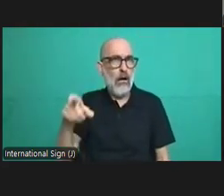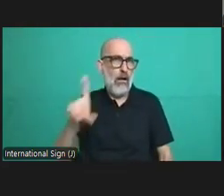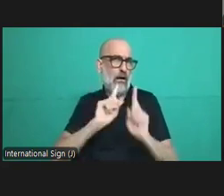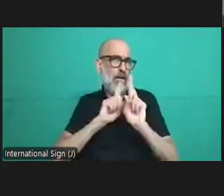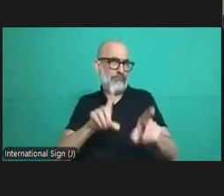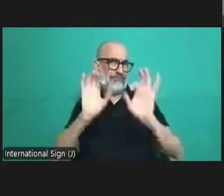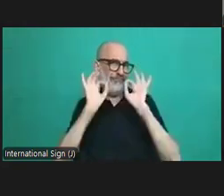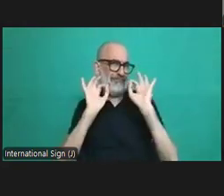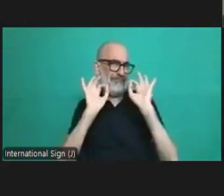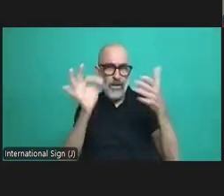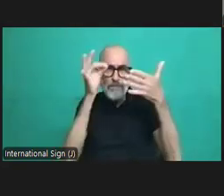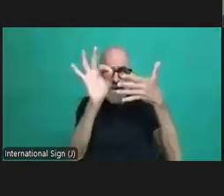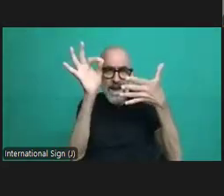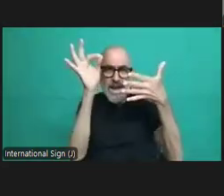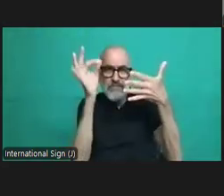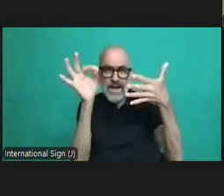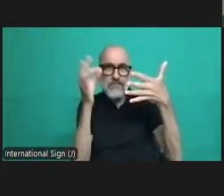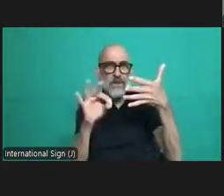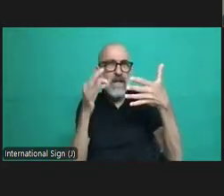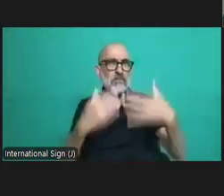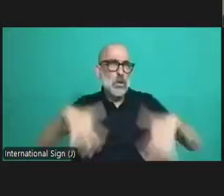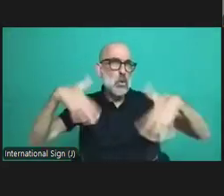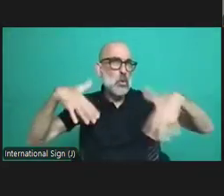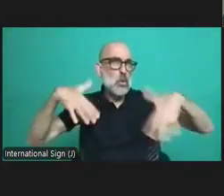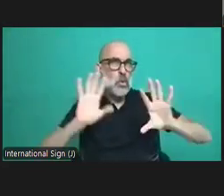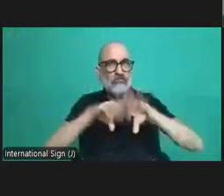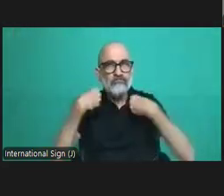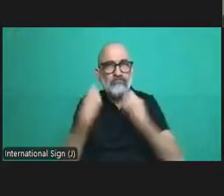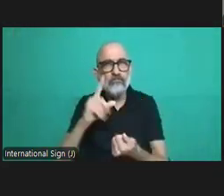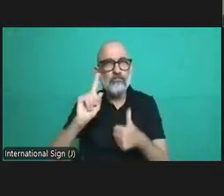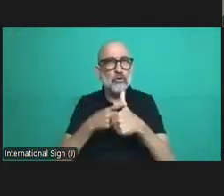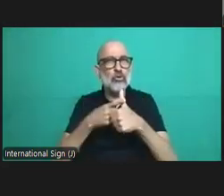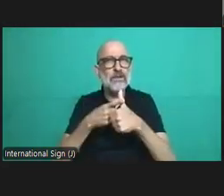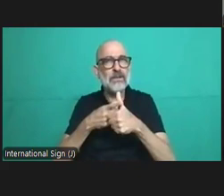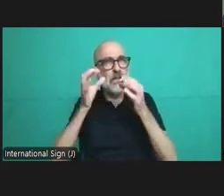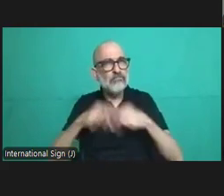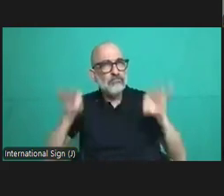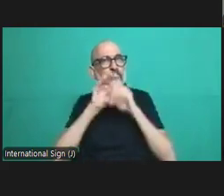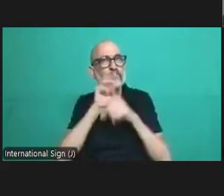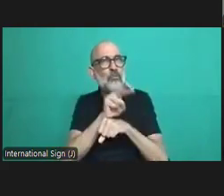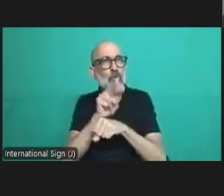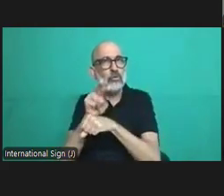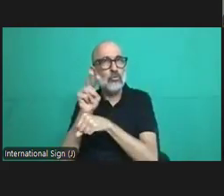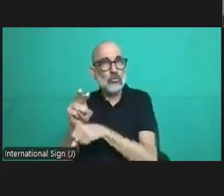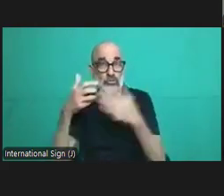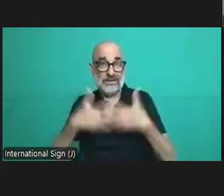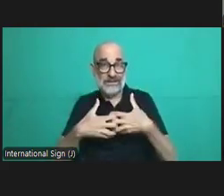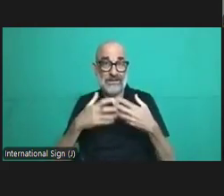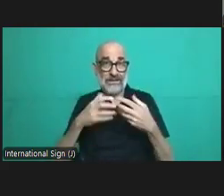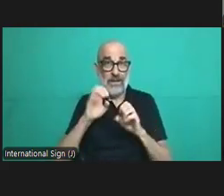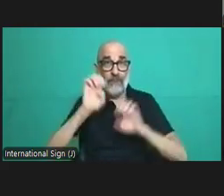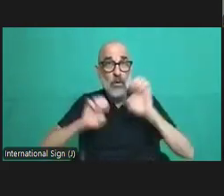evaluation system actually to be able to measure your performance and impact of the different interventions, and